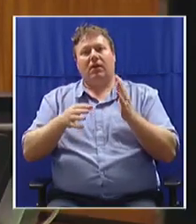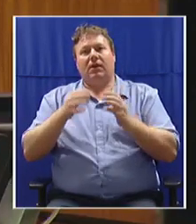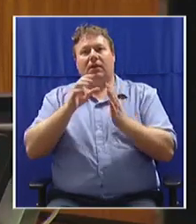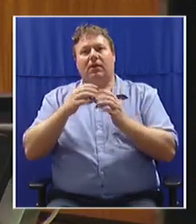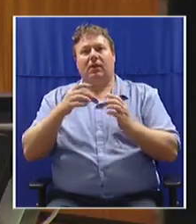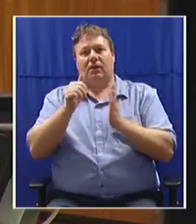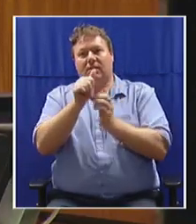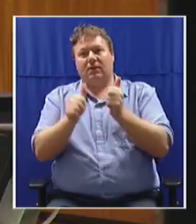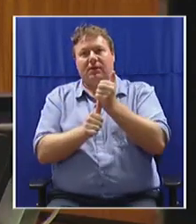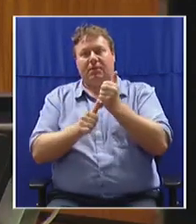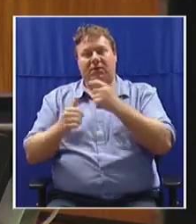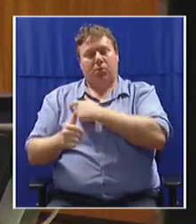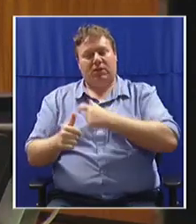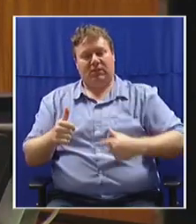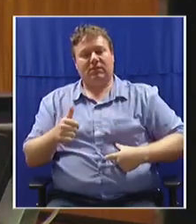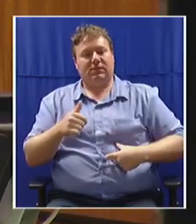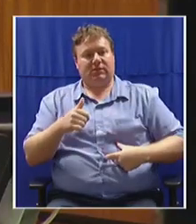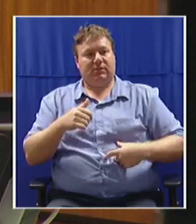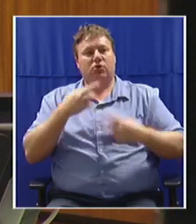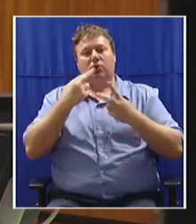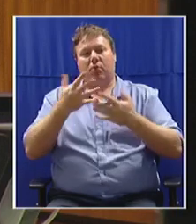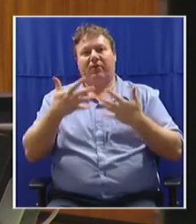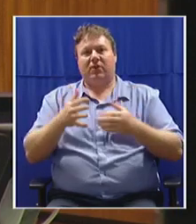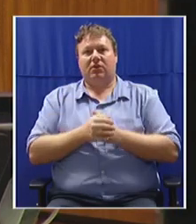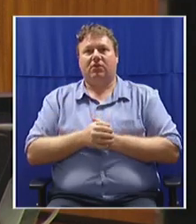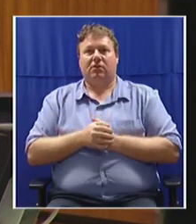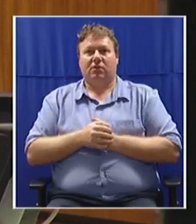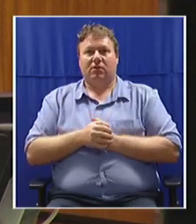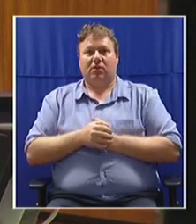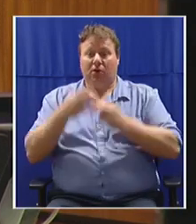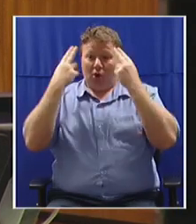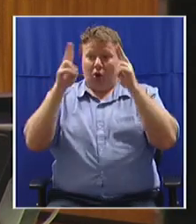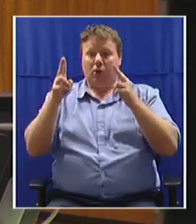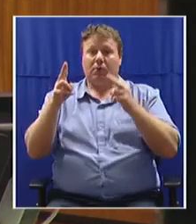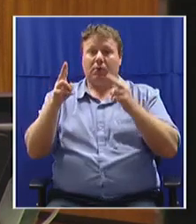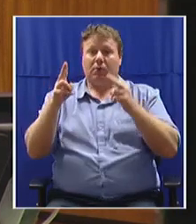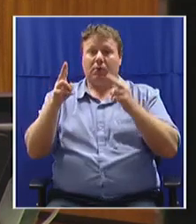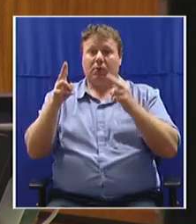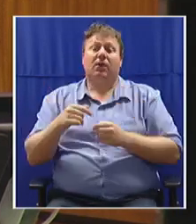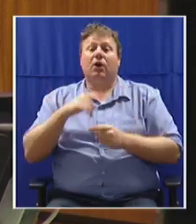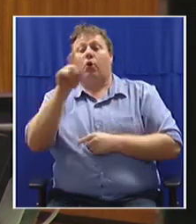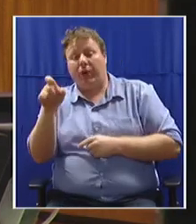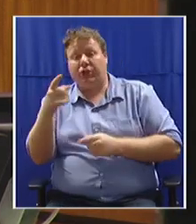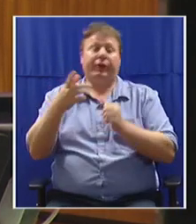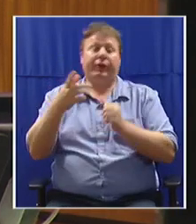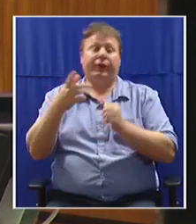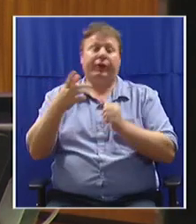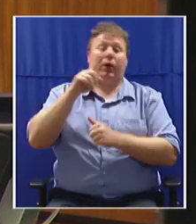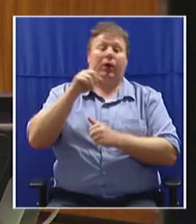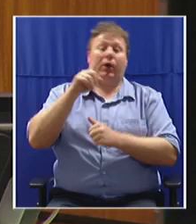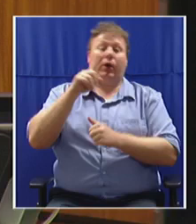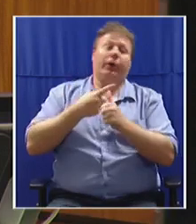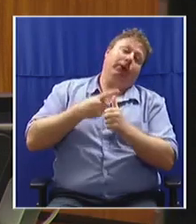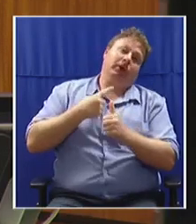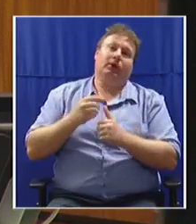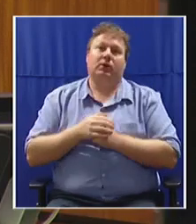I want to, Honorable Ndlozi, I do not want to enter into a question and answer session with you. Deputy President,